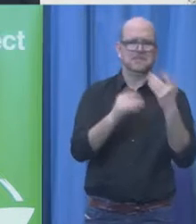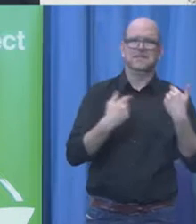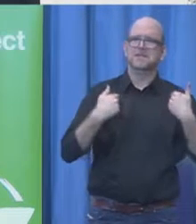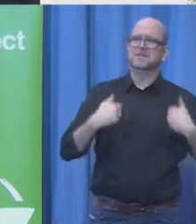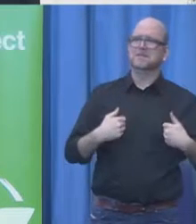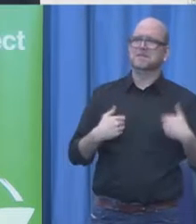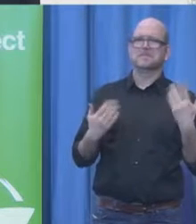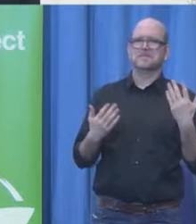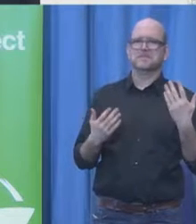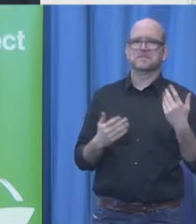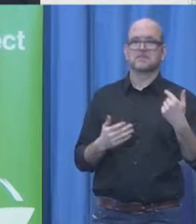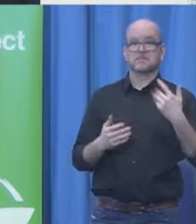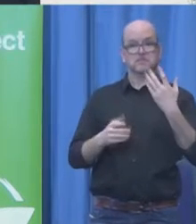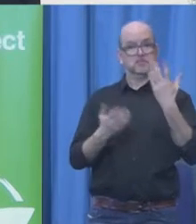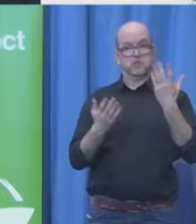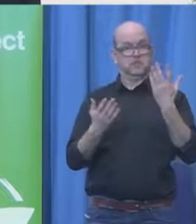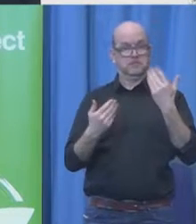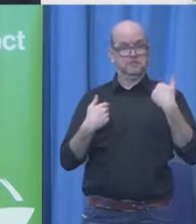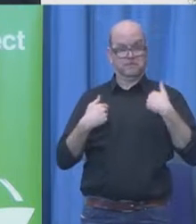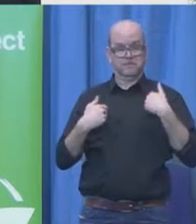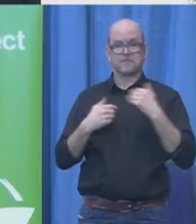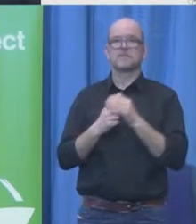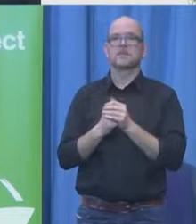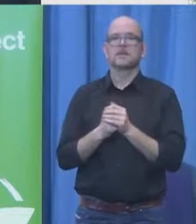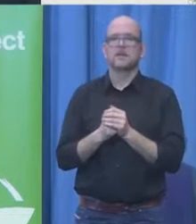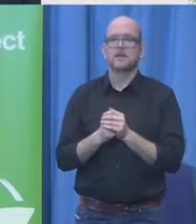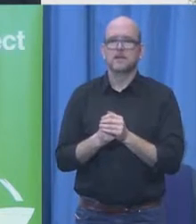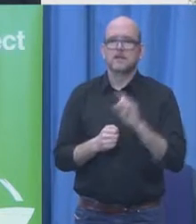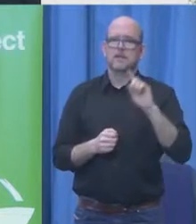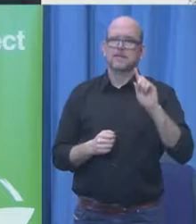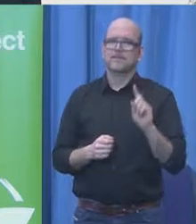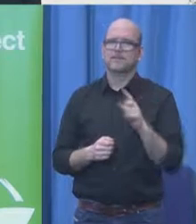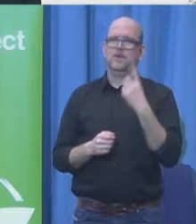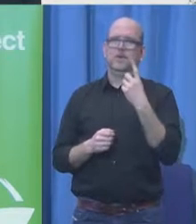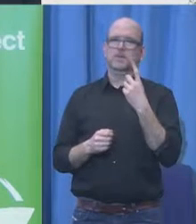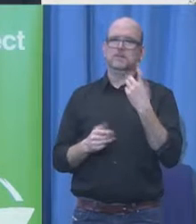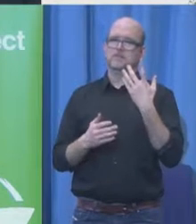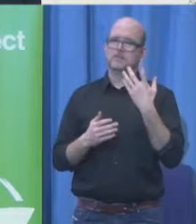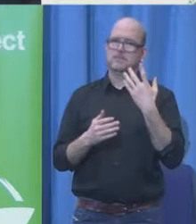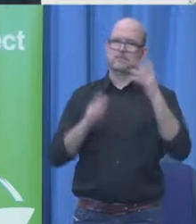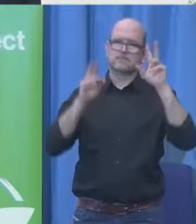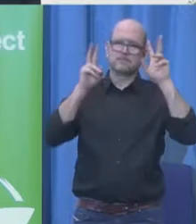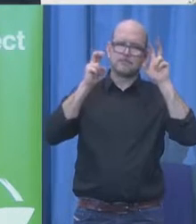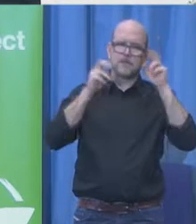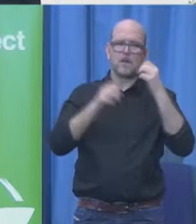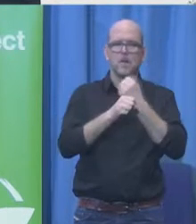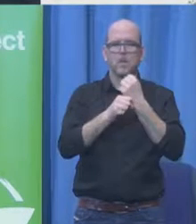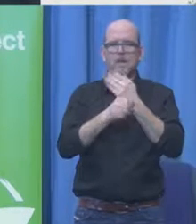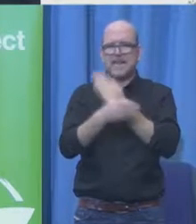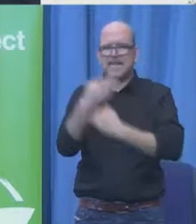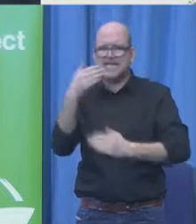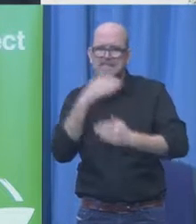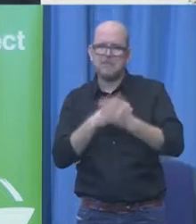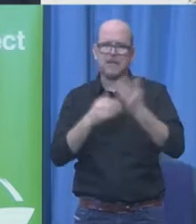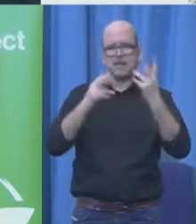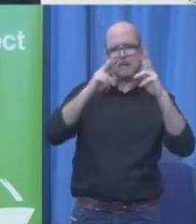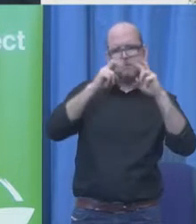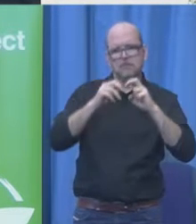I started working on disability matters, focusing on research on assistive technology